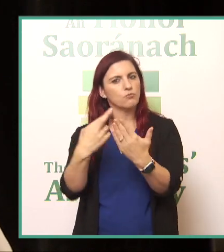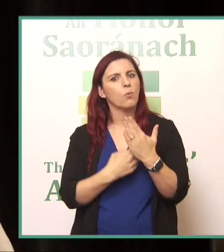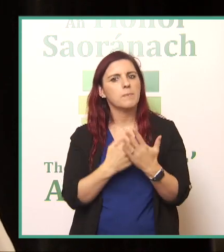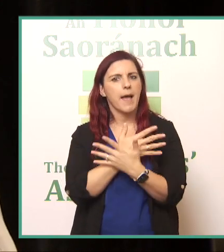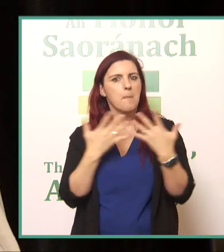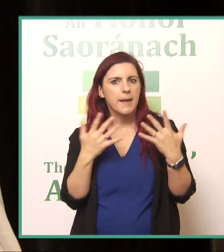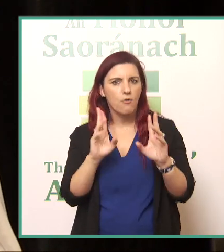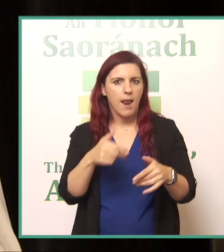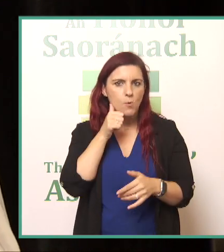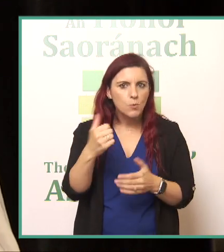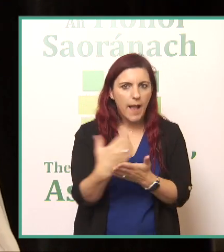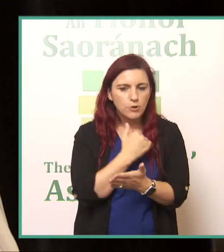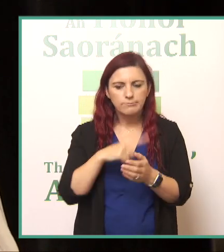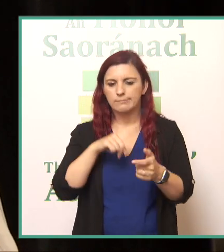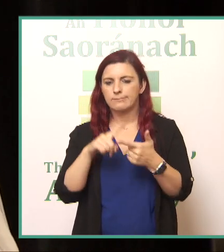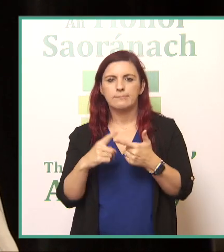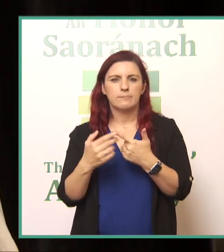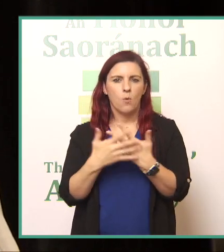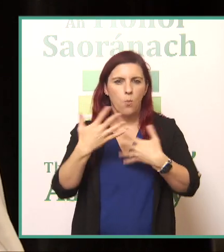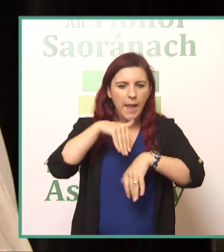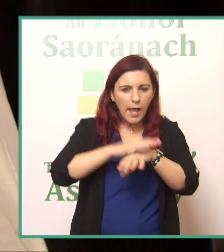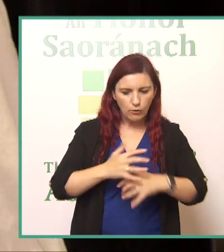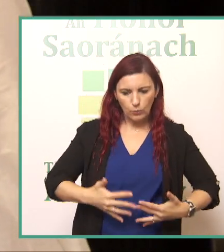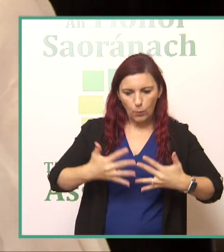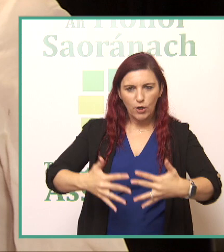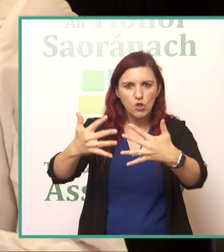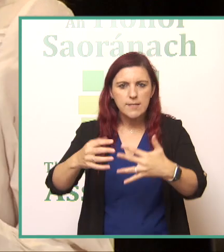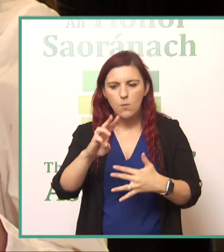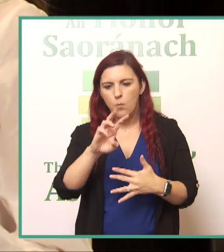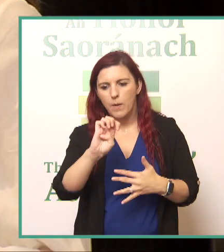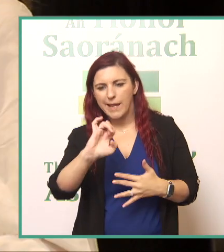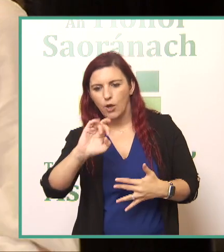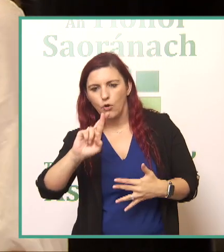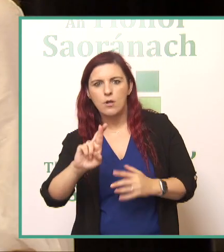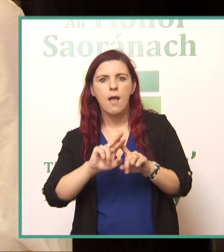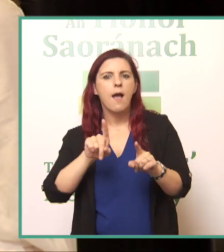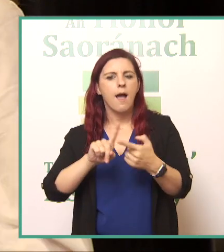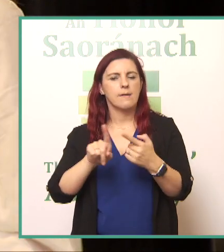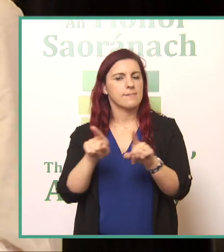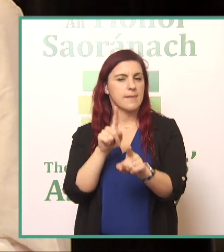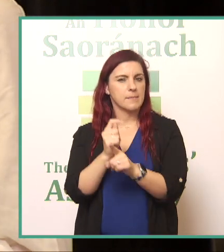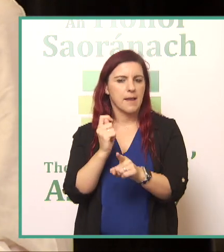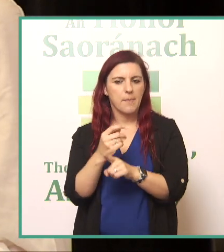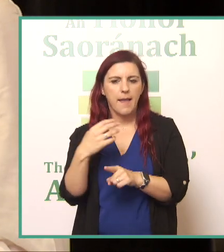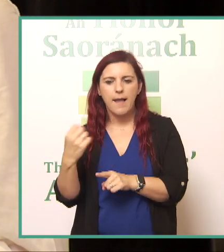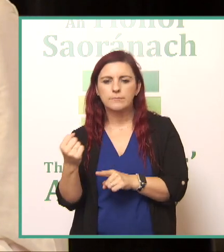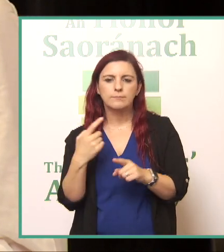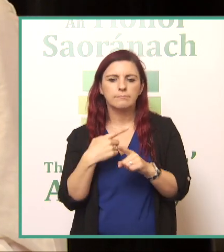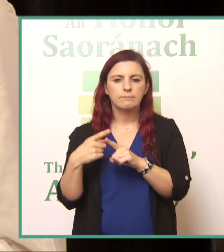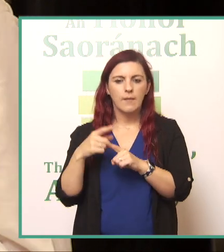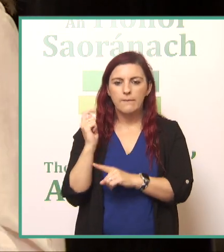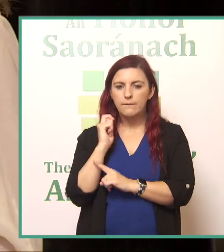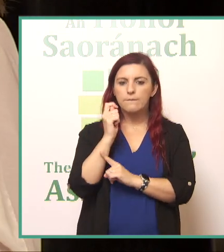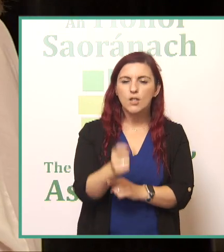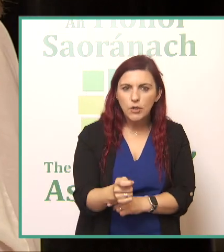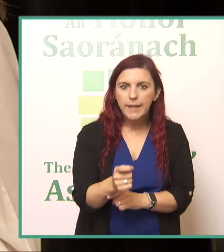of the catches, on the types of weirs. At the same time, they see high wheels in fishing as a sign